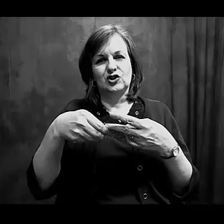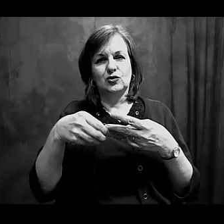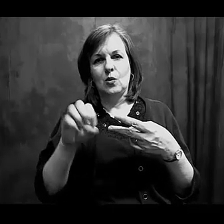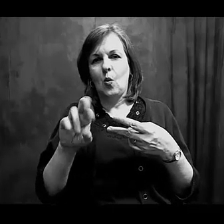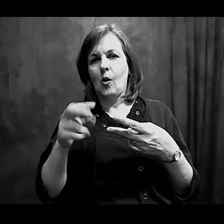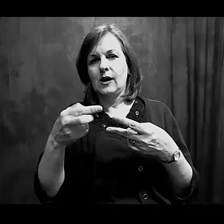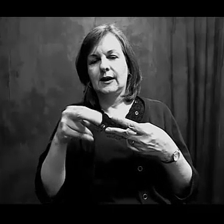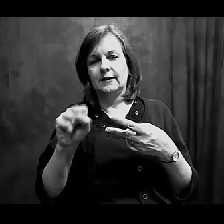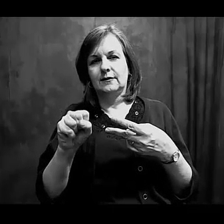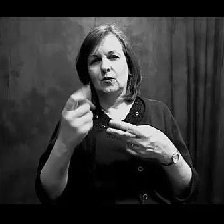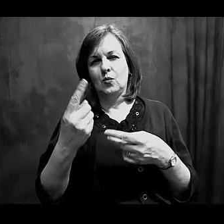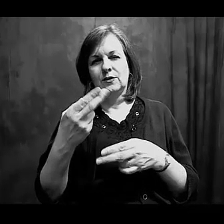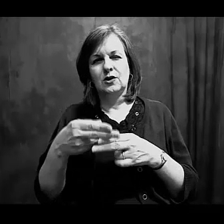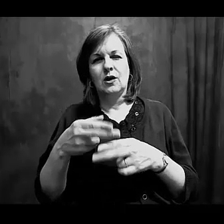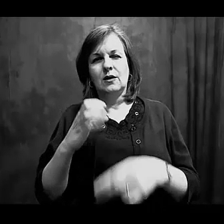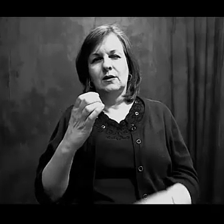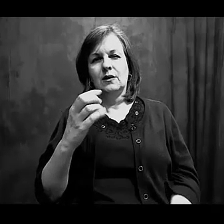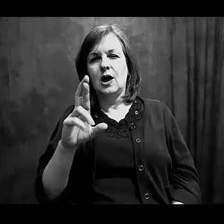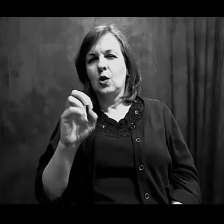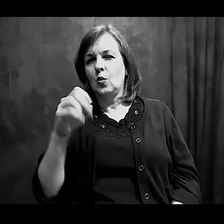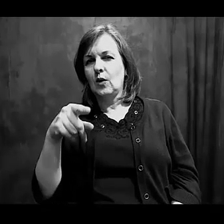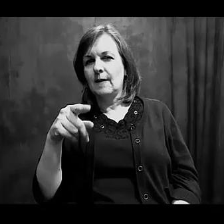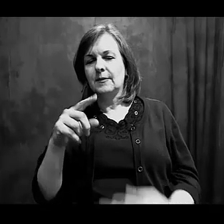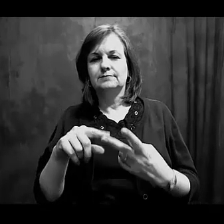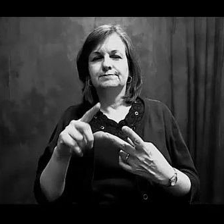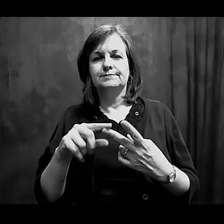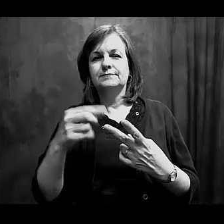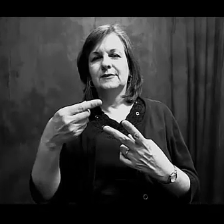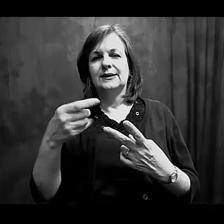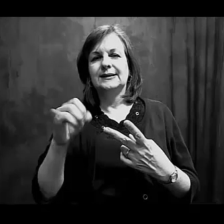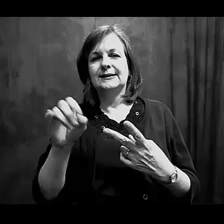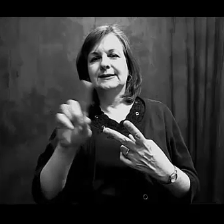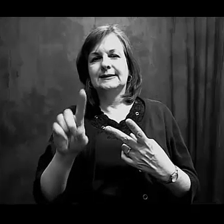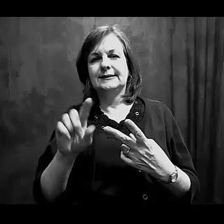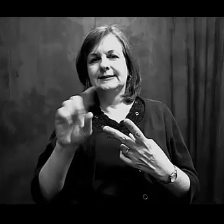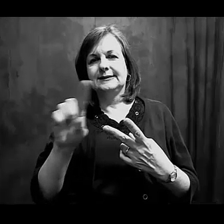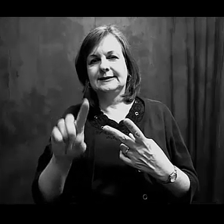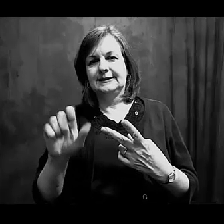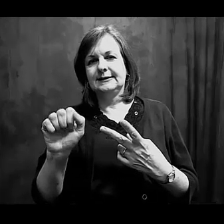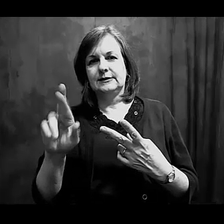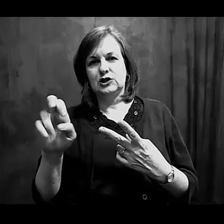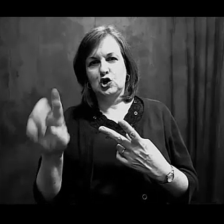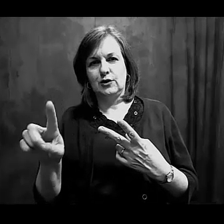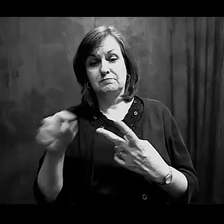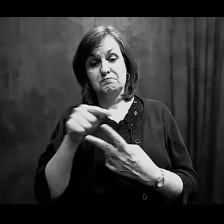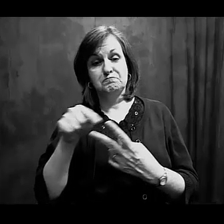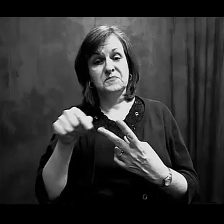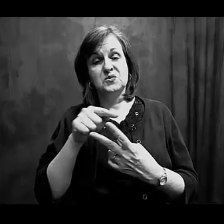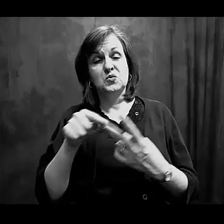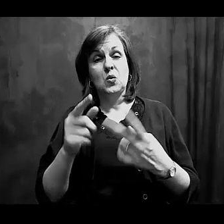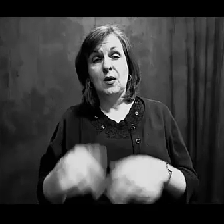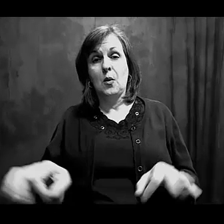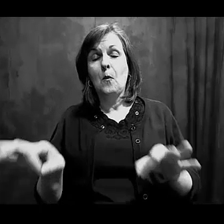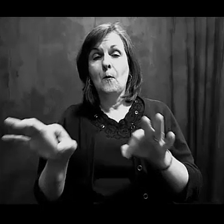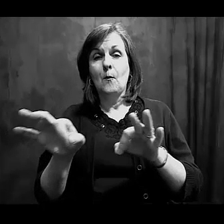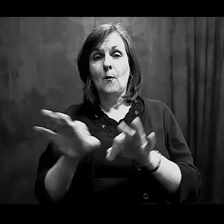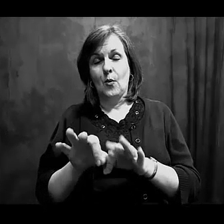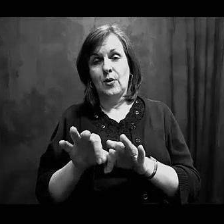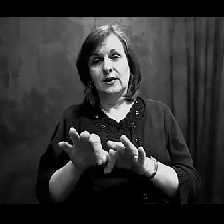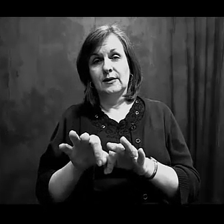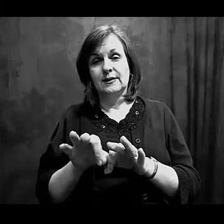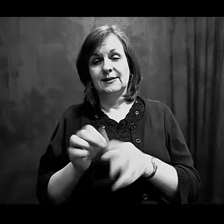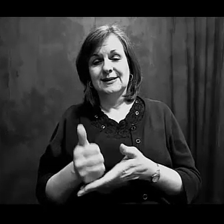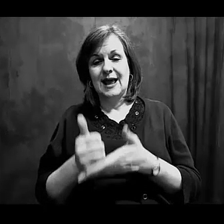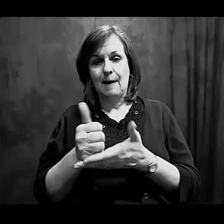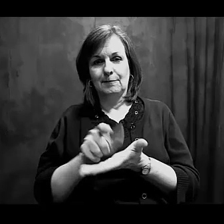accessory organs. One is a crop, and one is a gizzard. These are really important